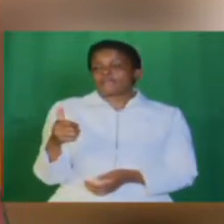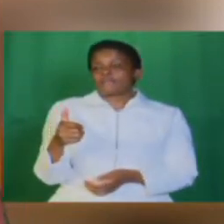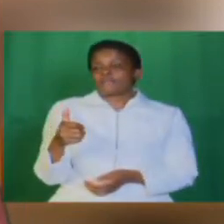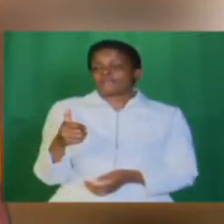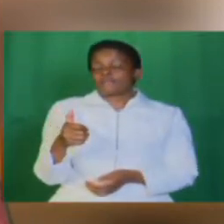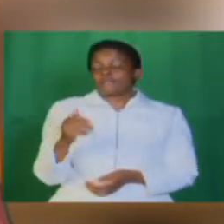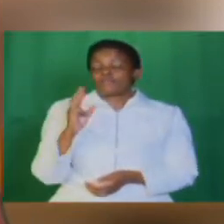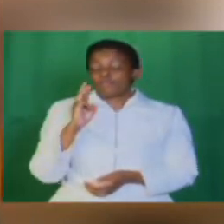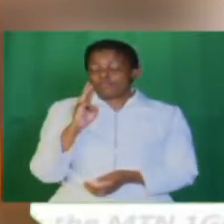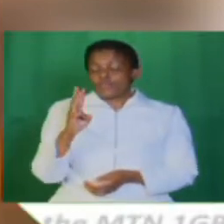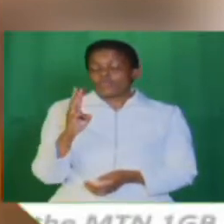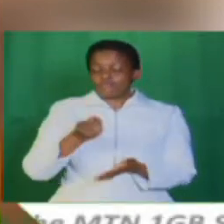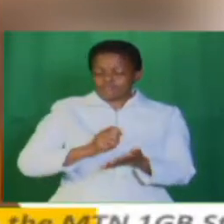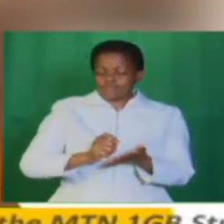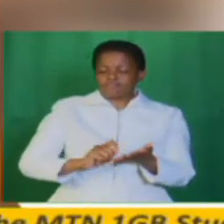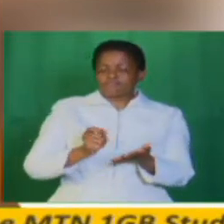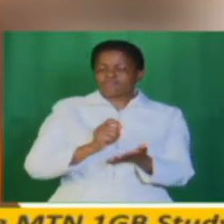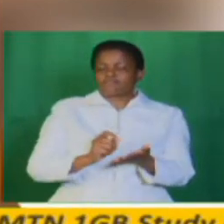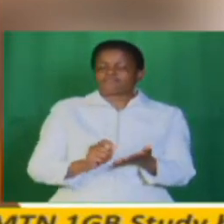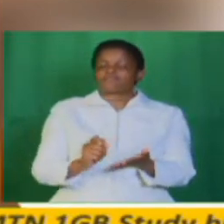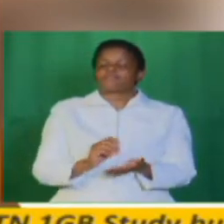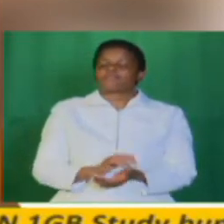to be taking notes.